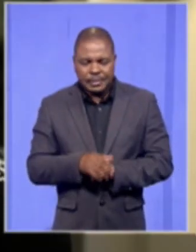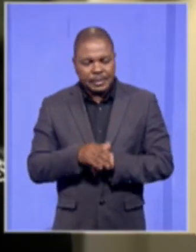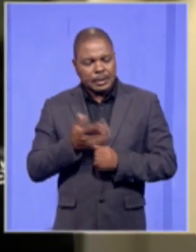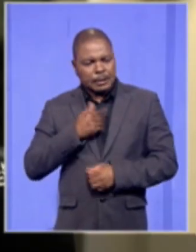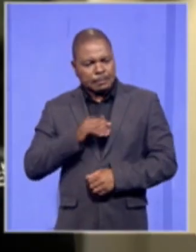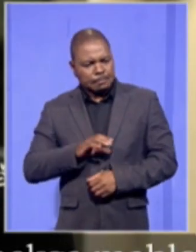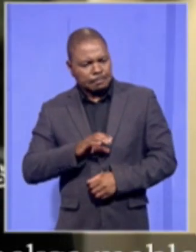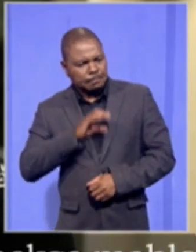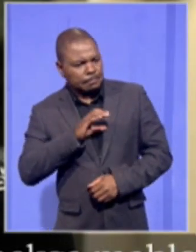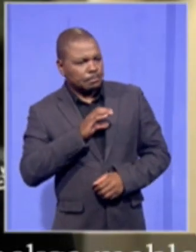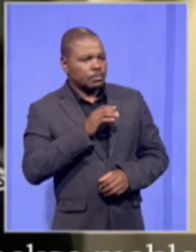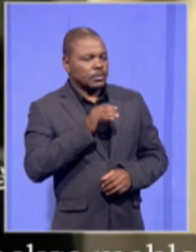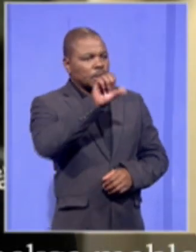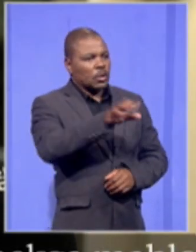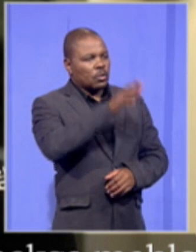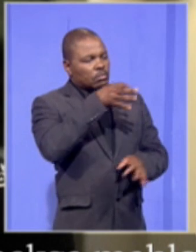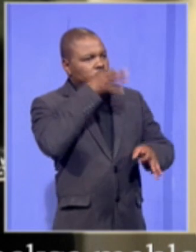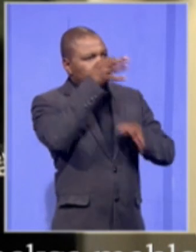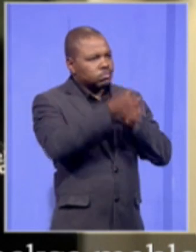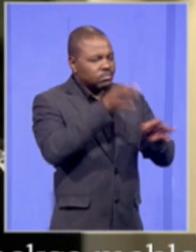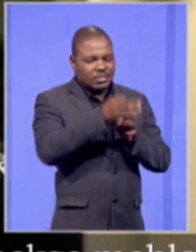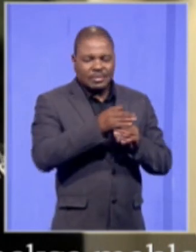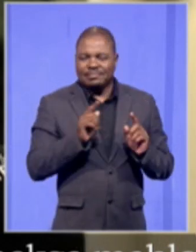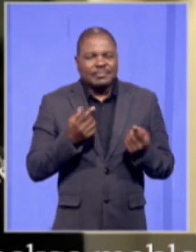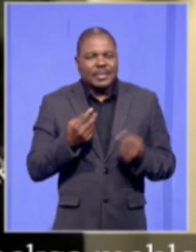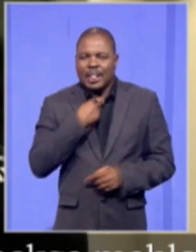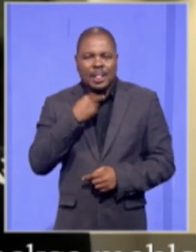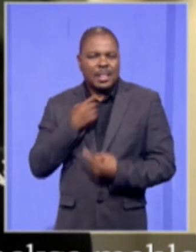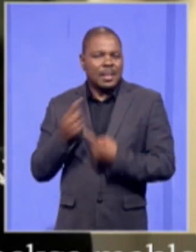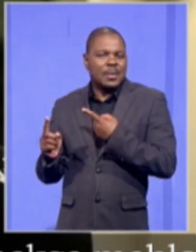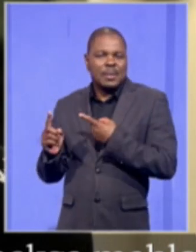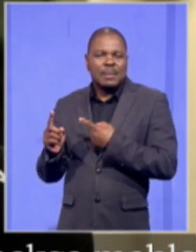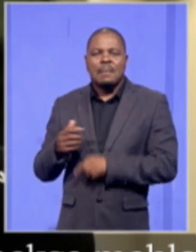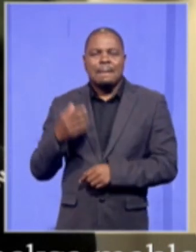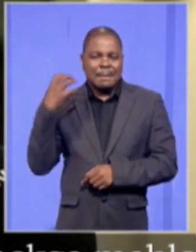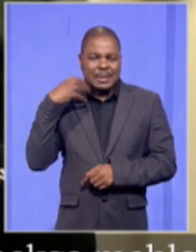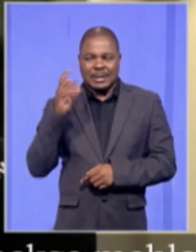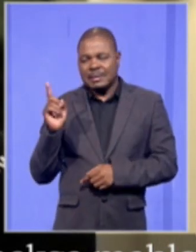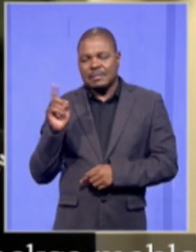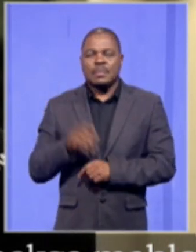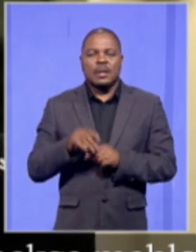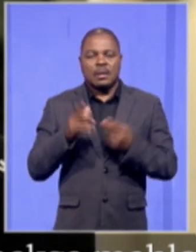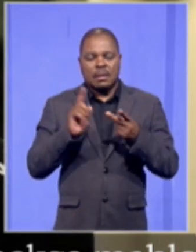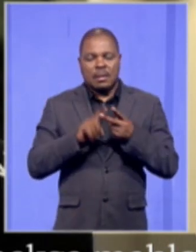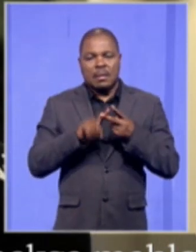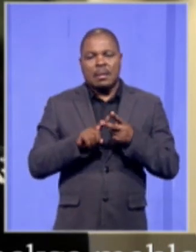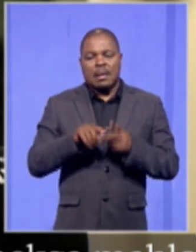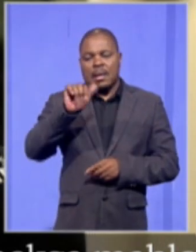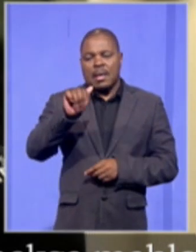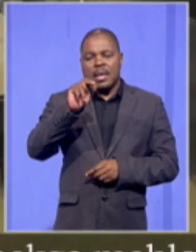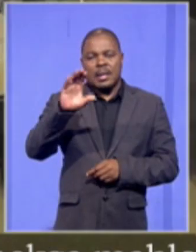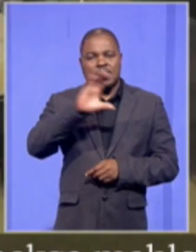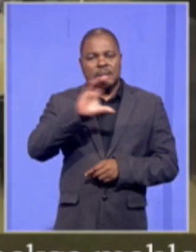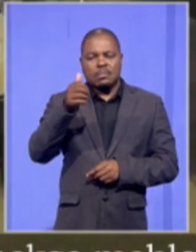face the nation on what is happening there. Instead, we saw the Secretary General of the